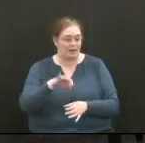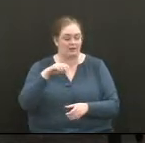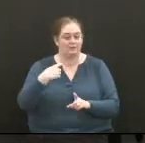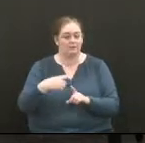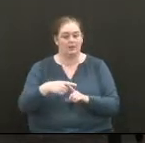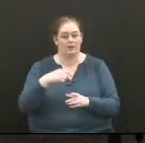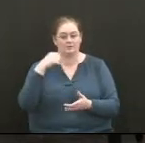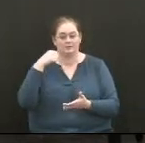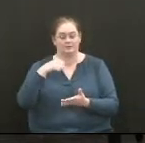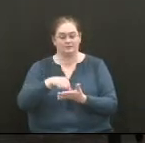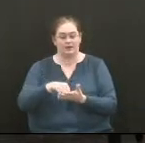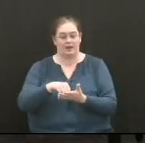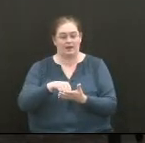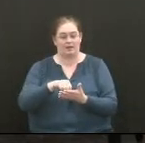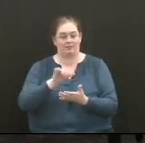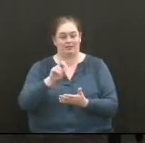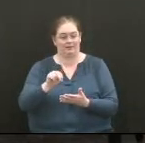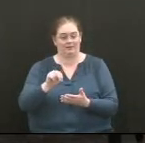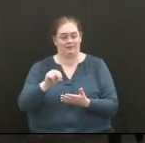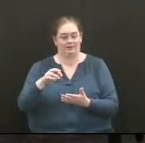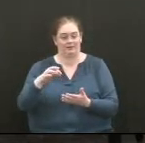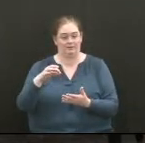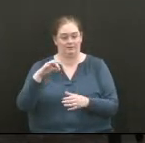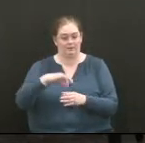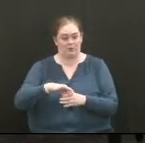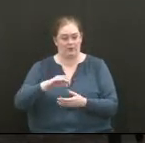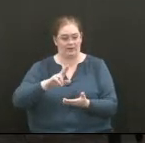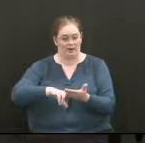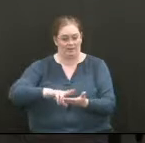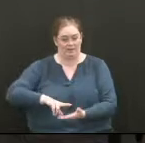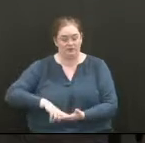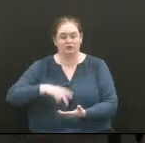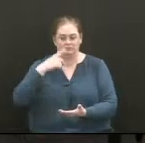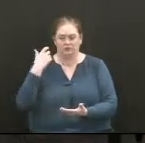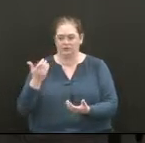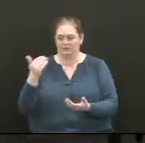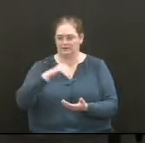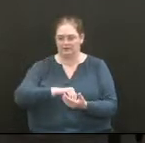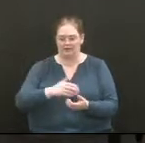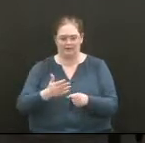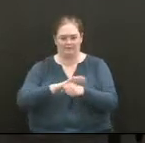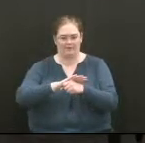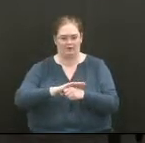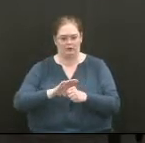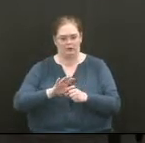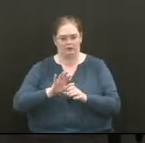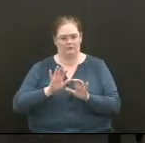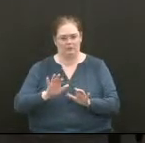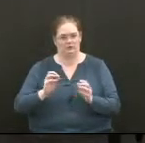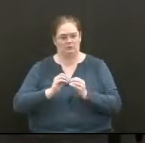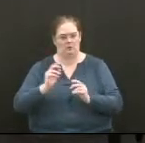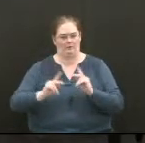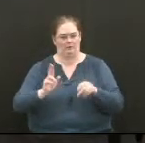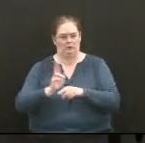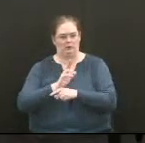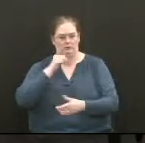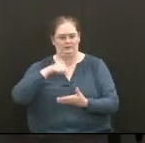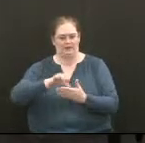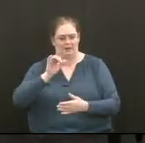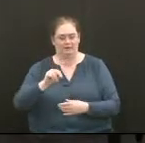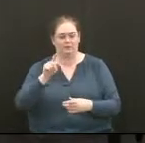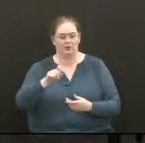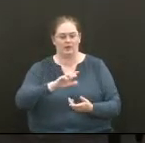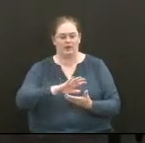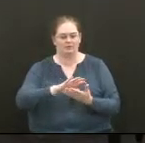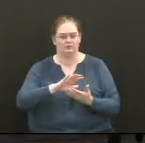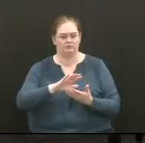mail-in voting applications because of, again, the virus pushing more and more people in that direction. We had to turn them into